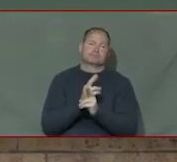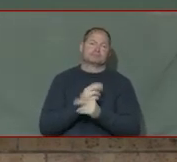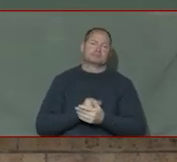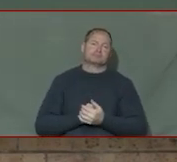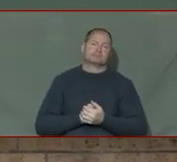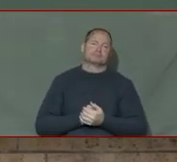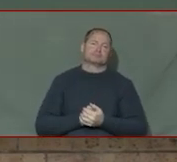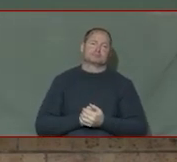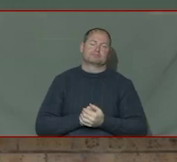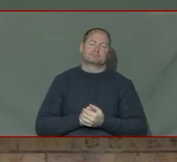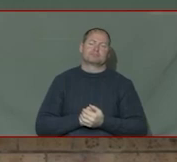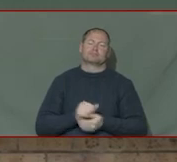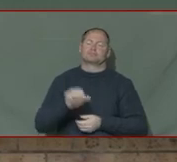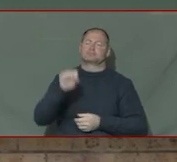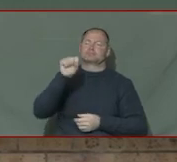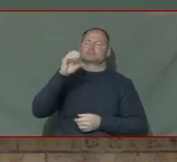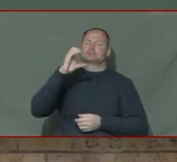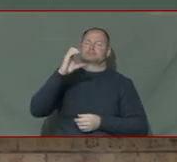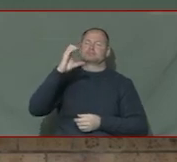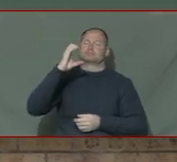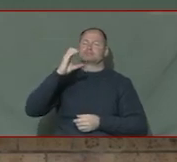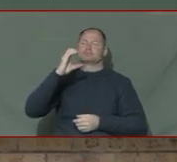the sector